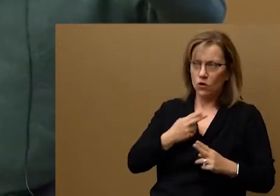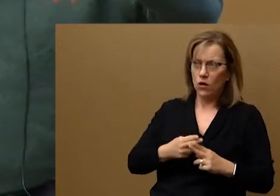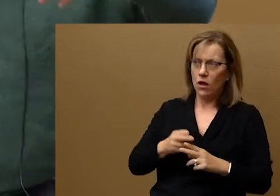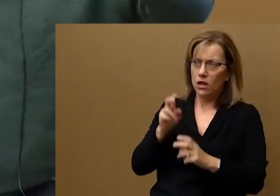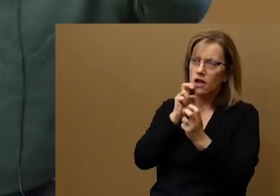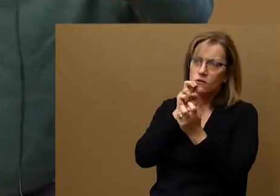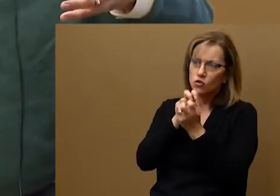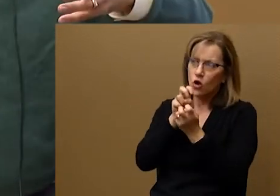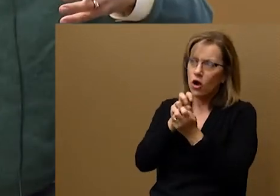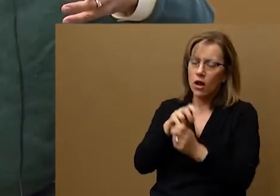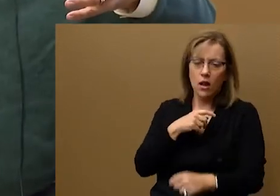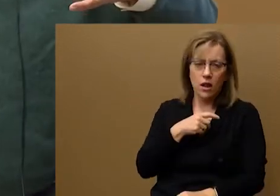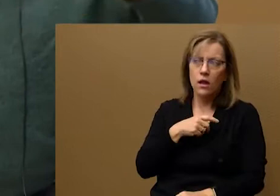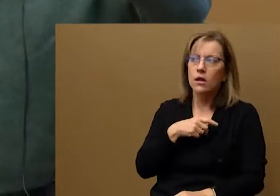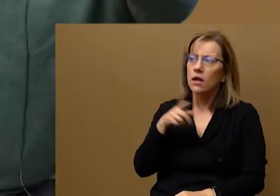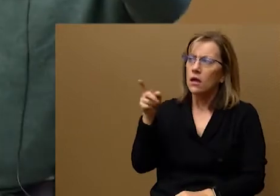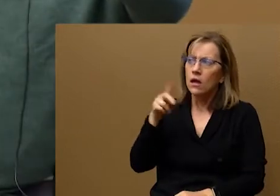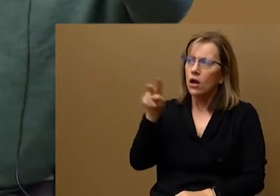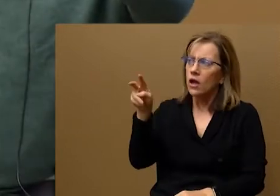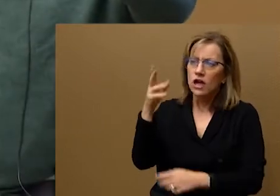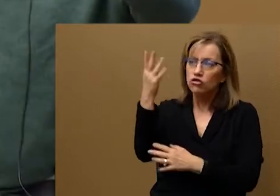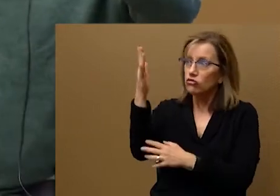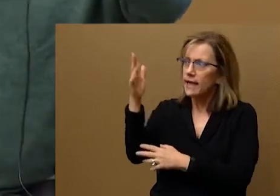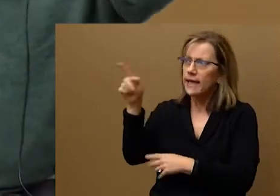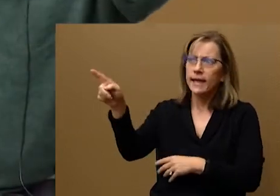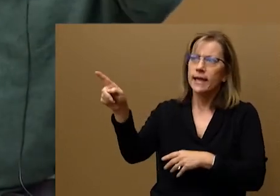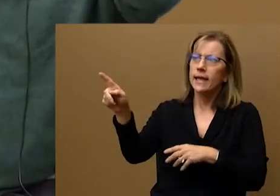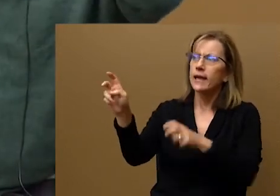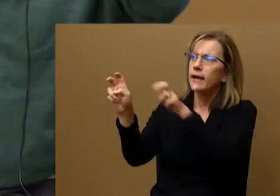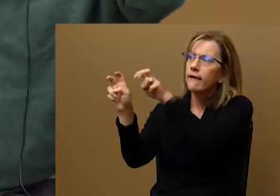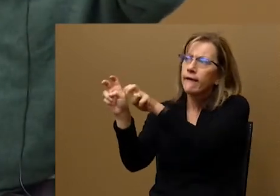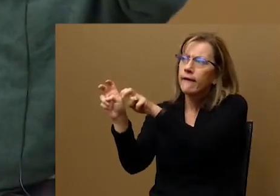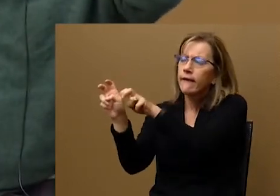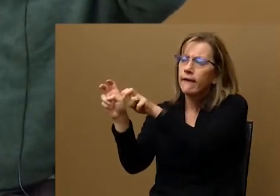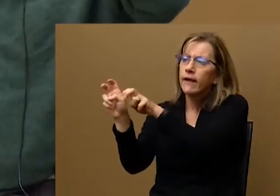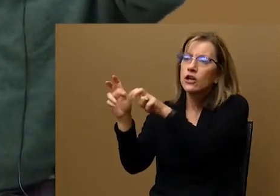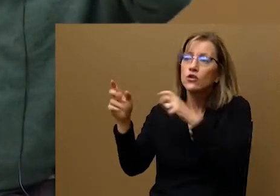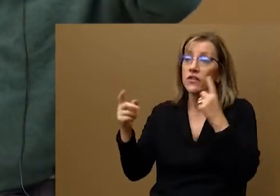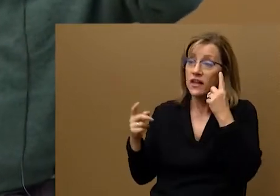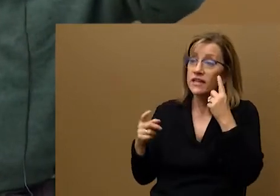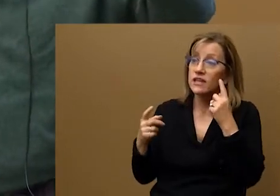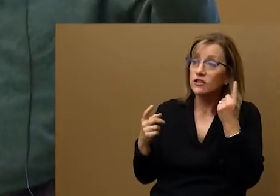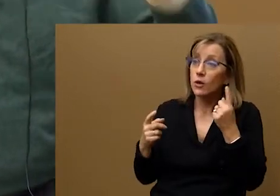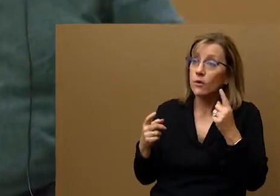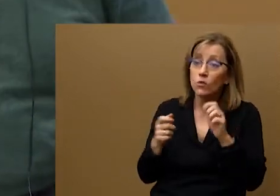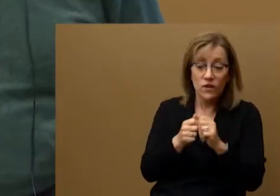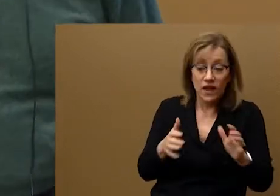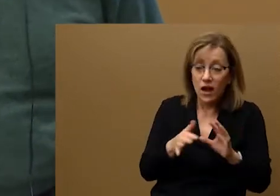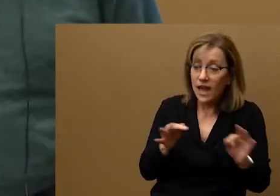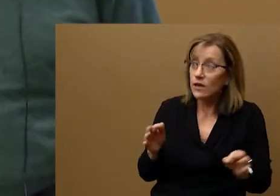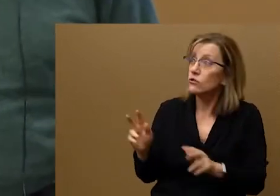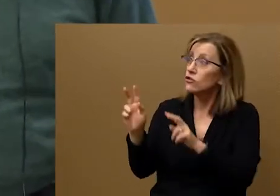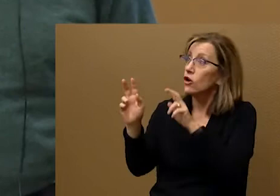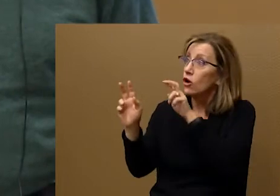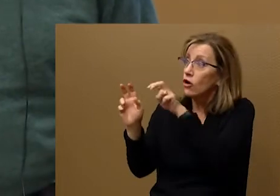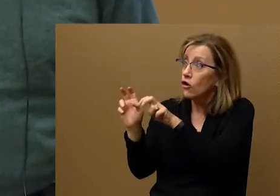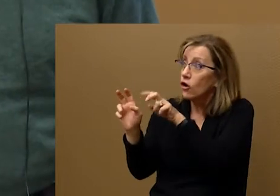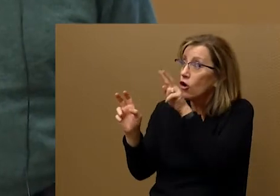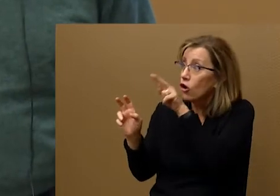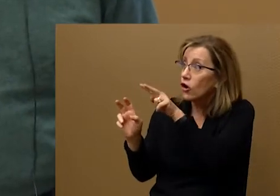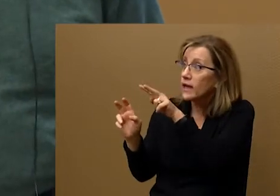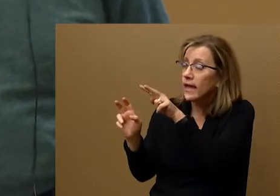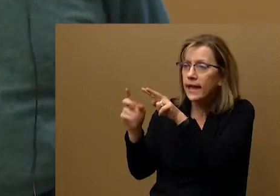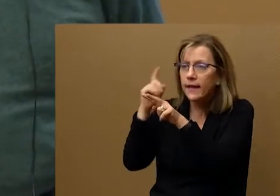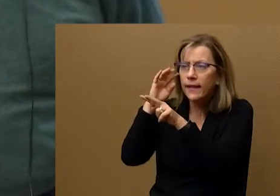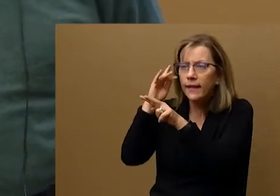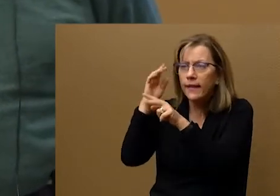in something we call a tree and look at it and somehow have some image, some mental processing about that? Can you do that